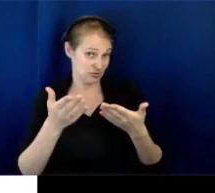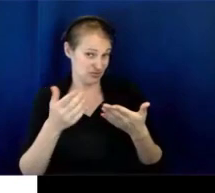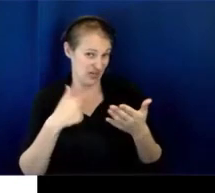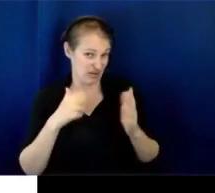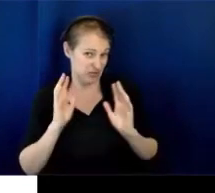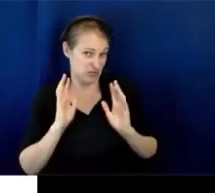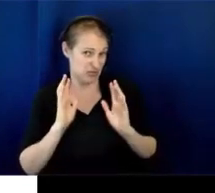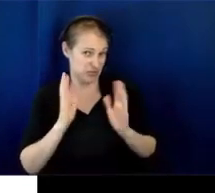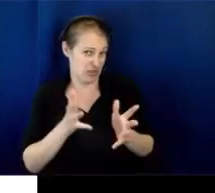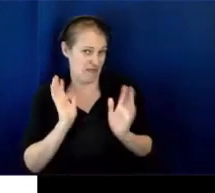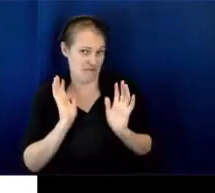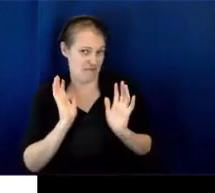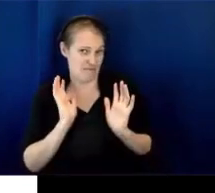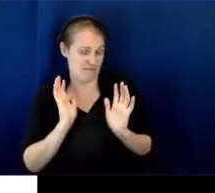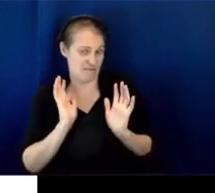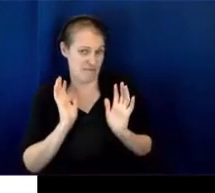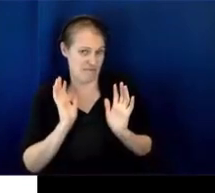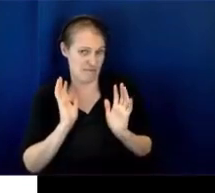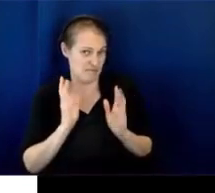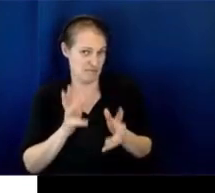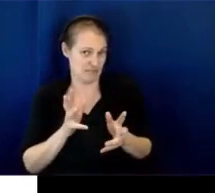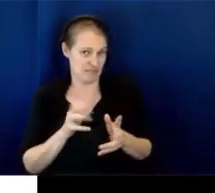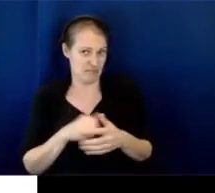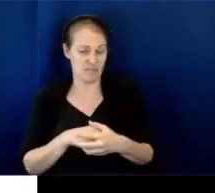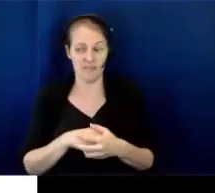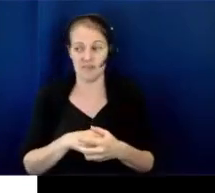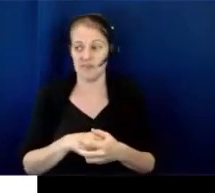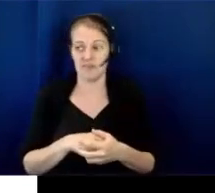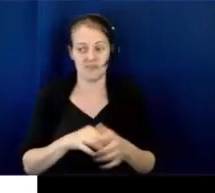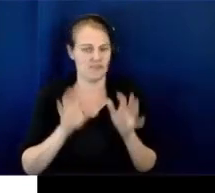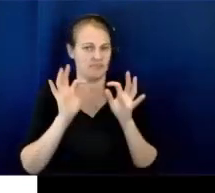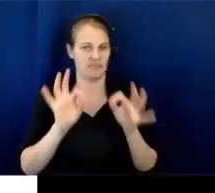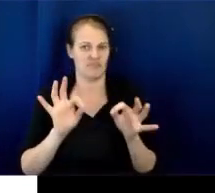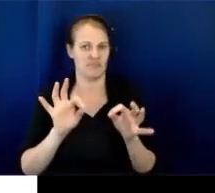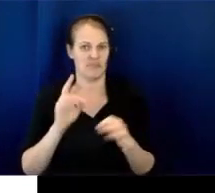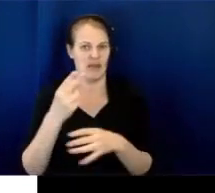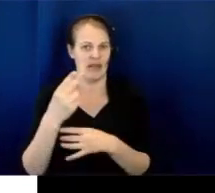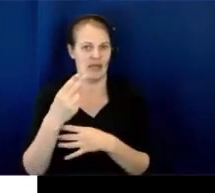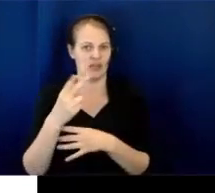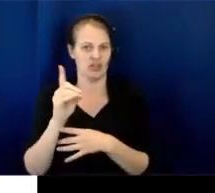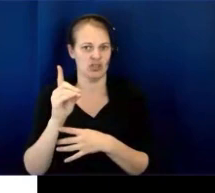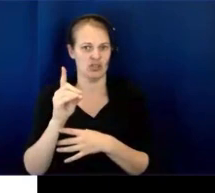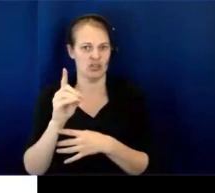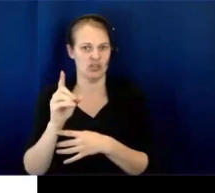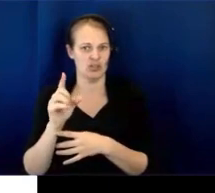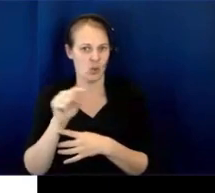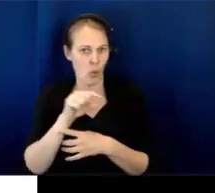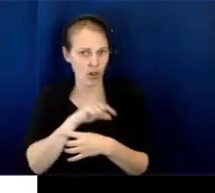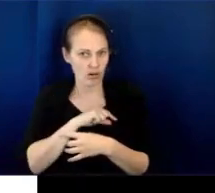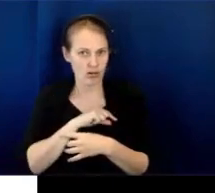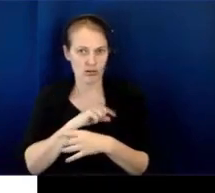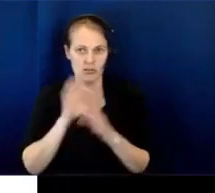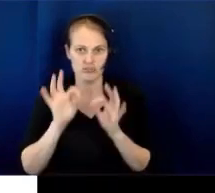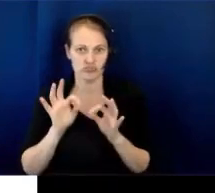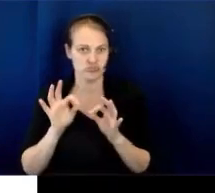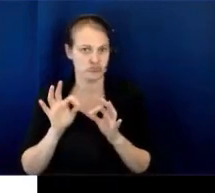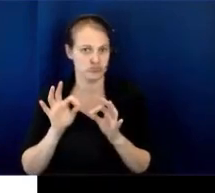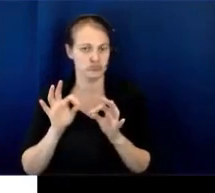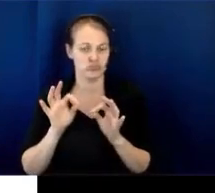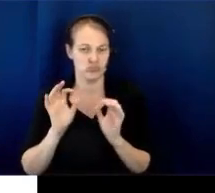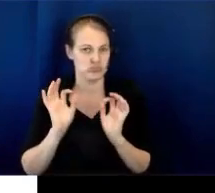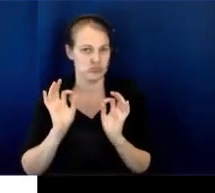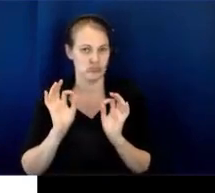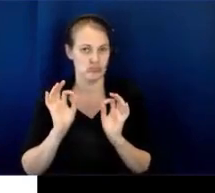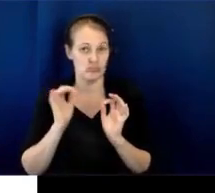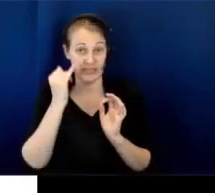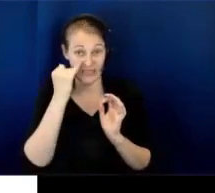it as it is. These are excellent HD quality settings. So unless you kind